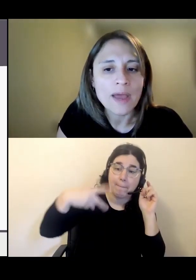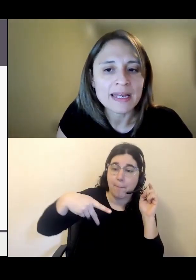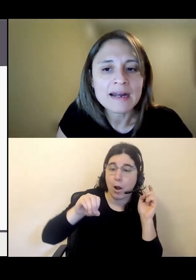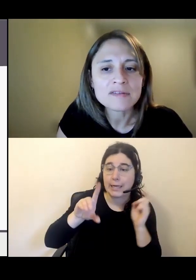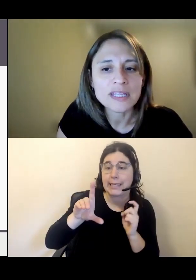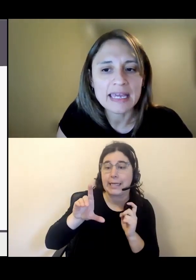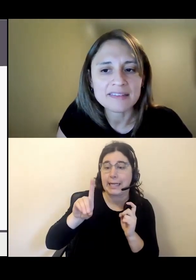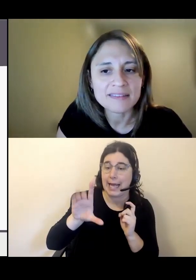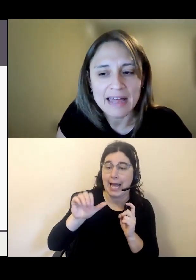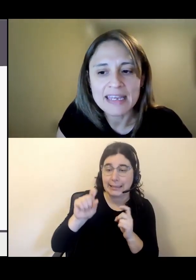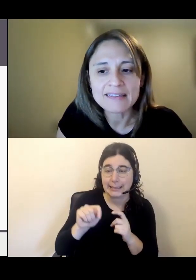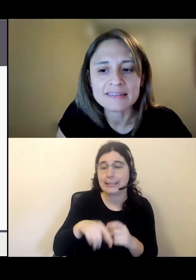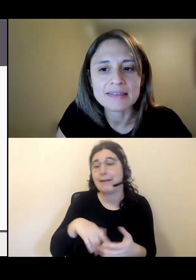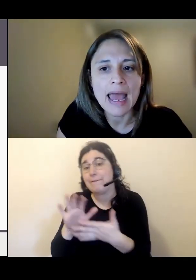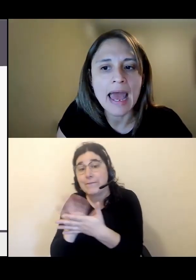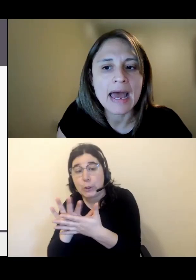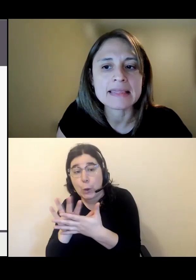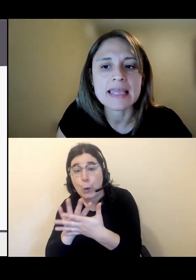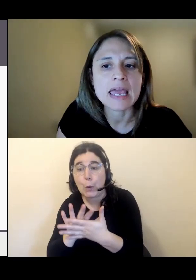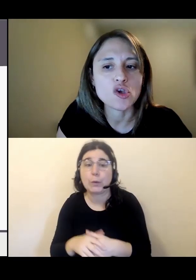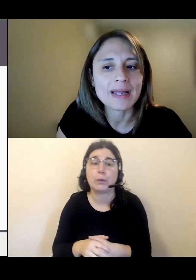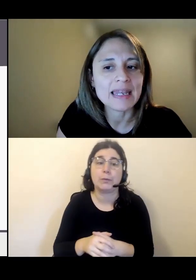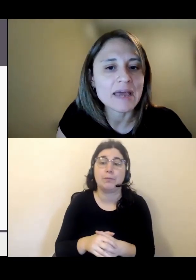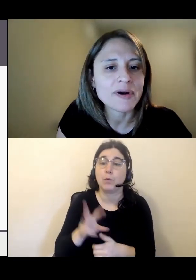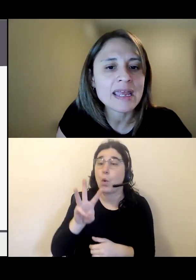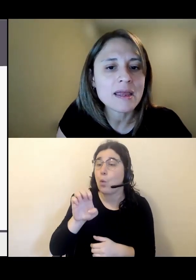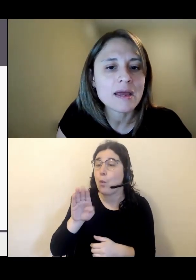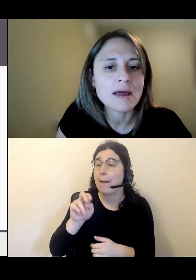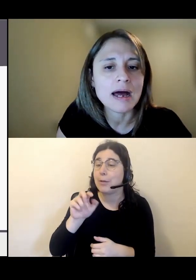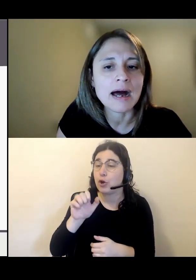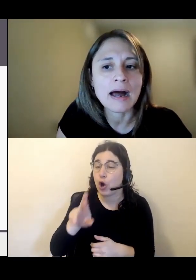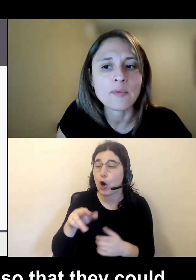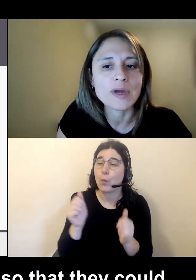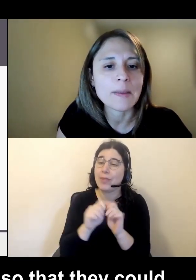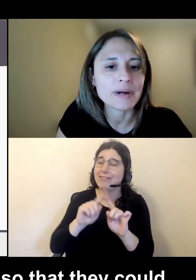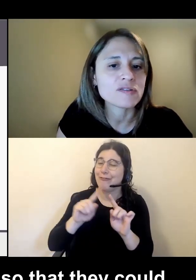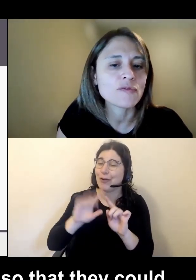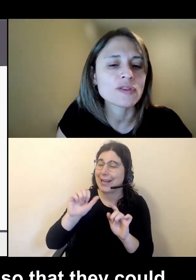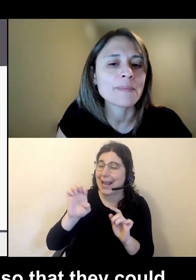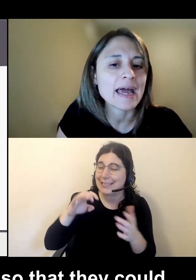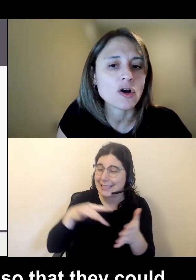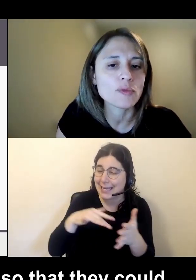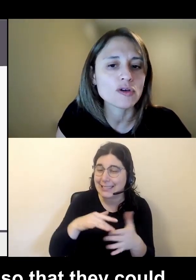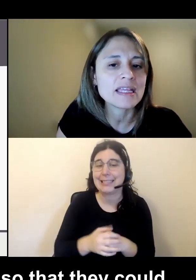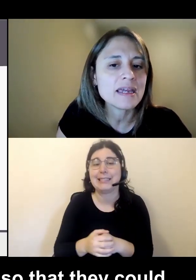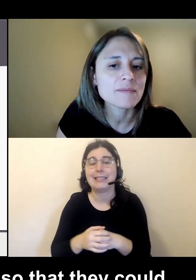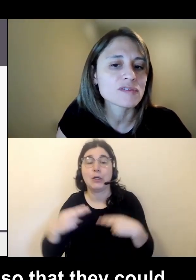offer webinars with case studies and a human library with a person from the